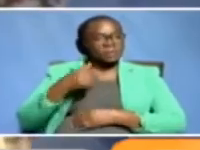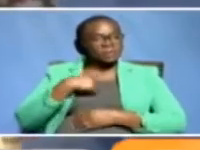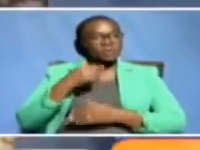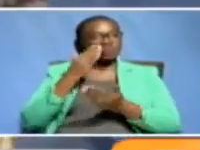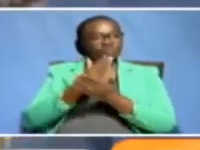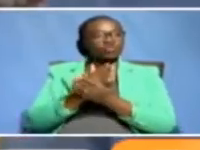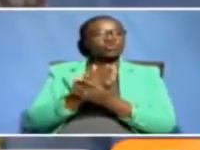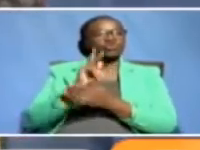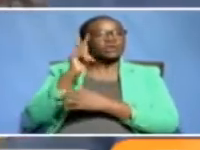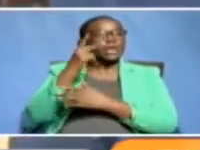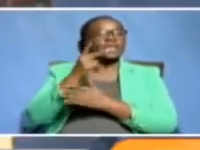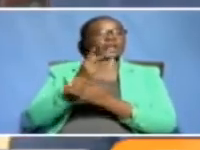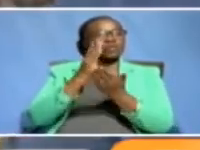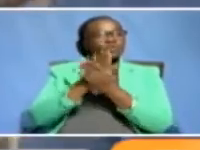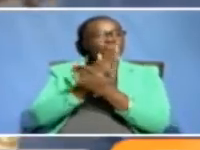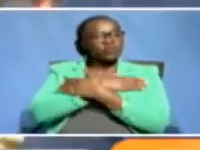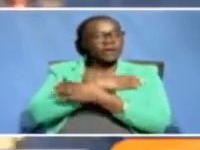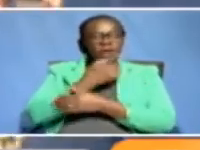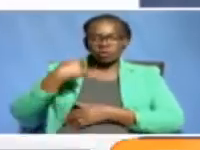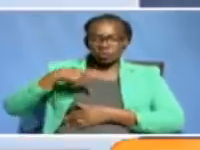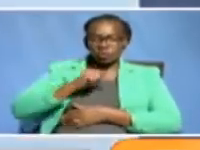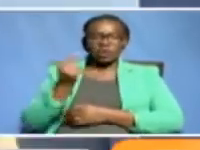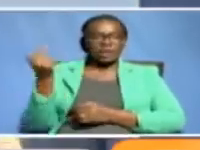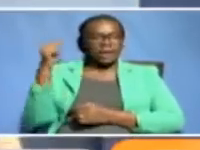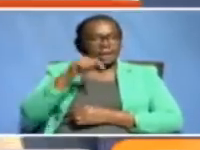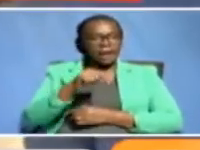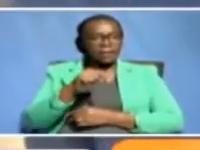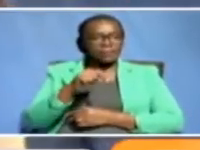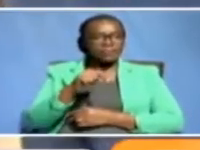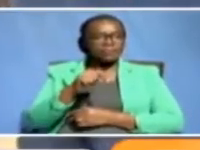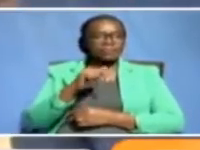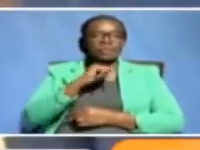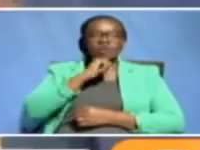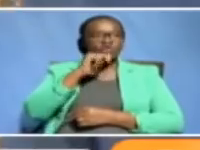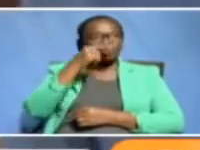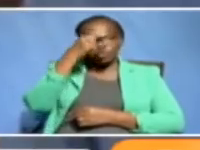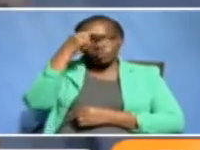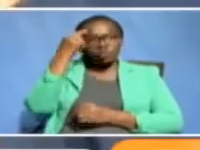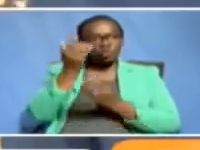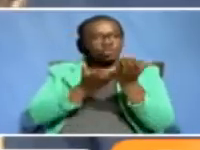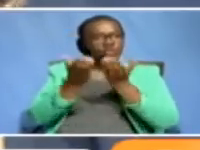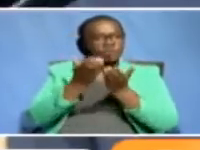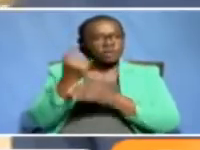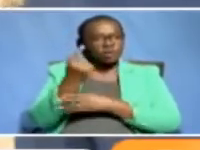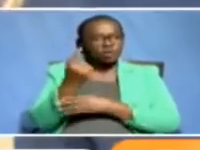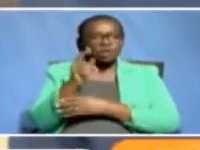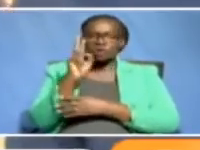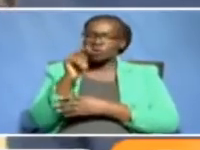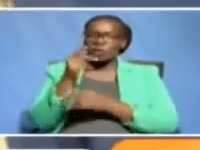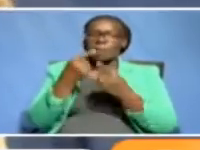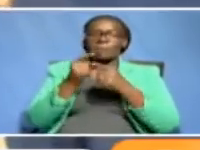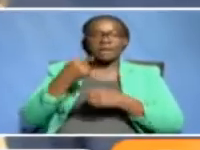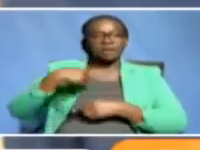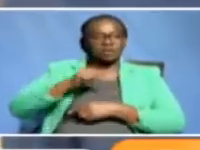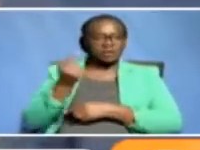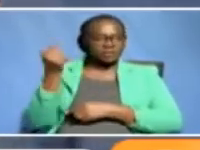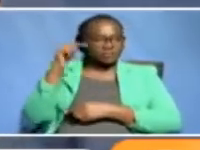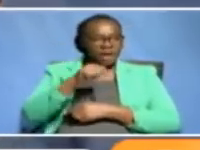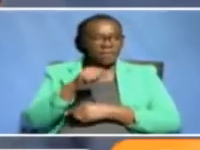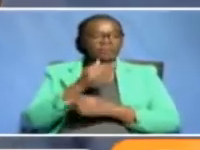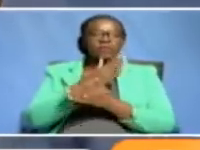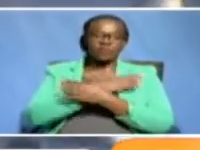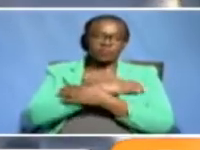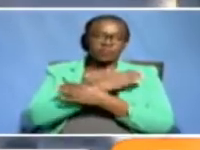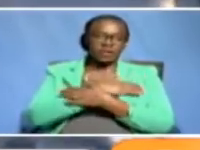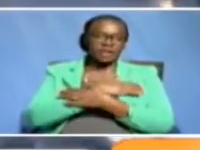kweli. Sisi tuko hapa, sio kwa sababu ya biashara tu, tuko hapa kwa